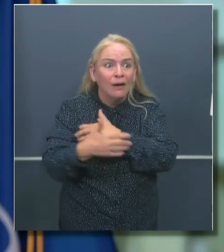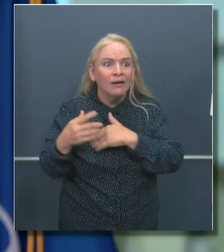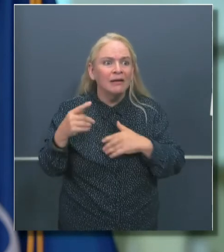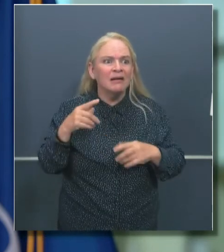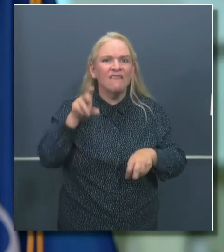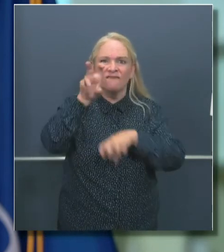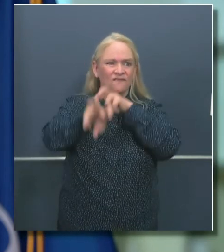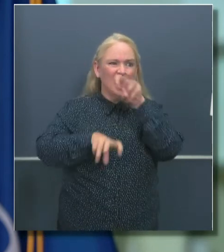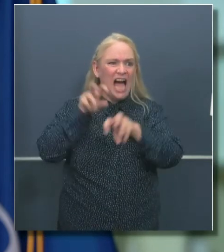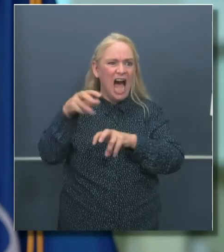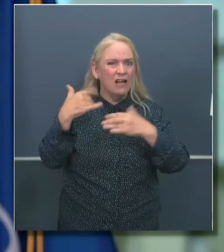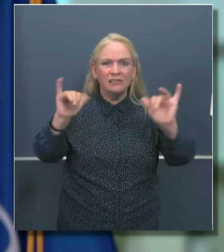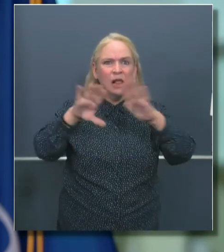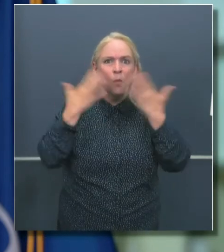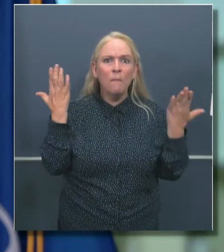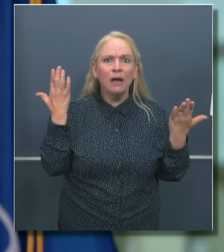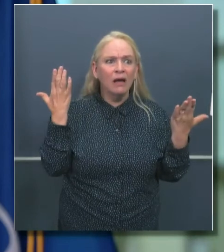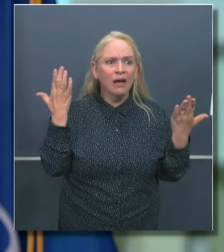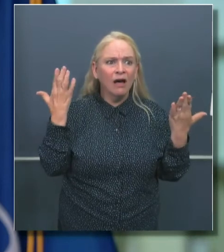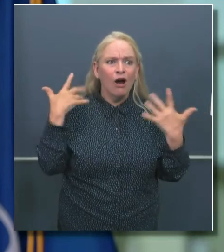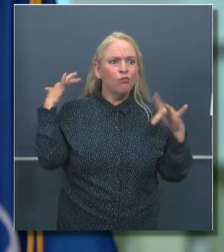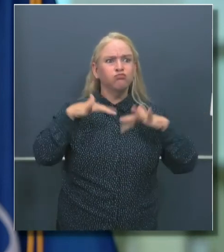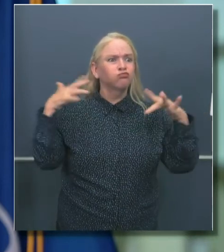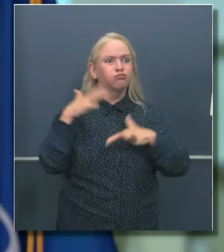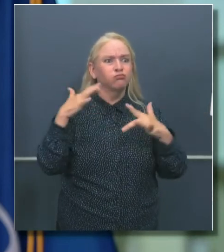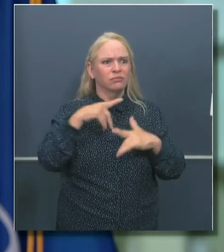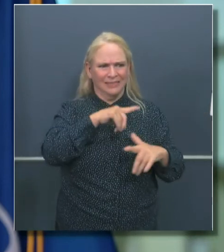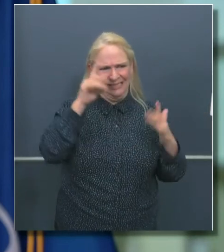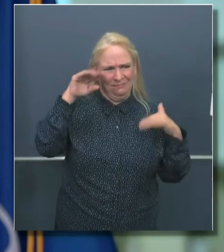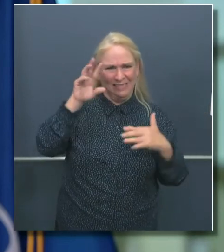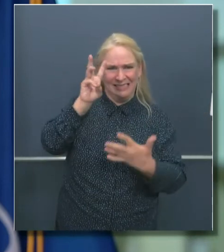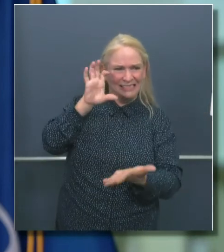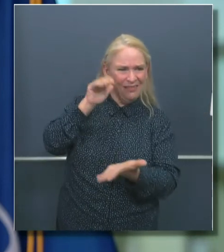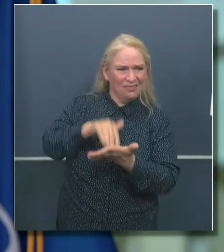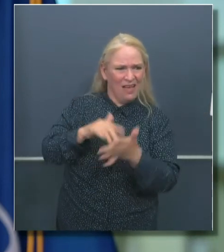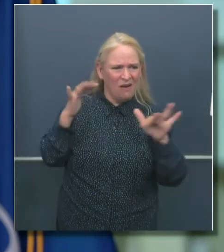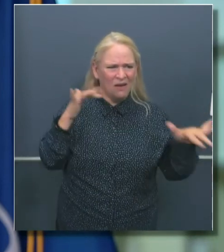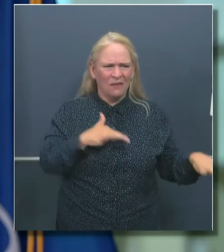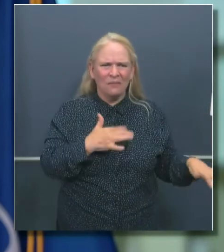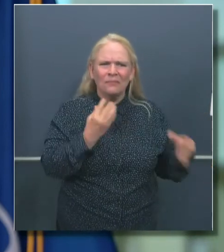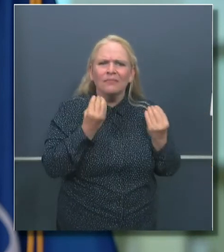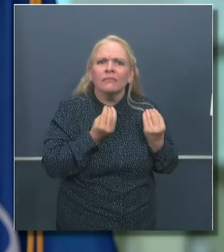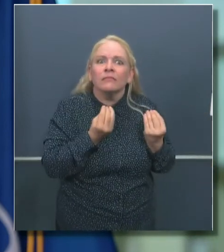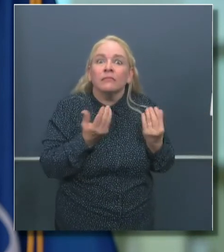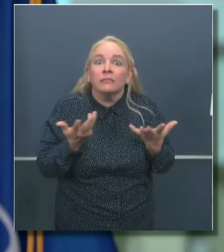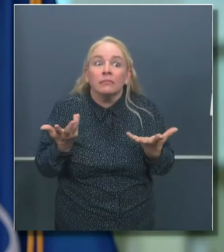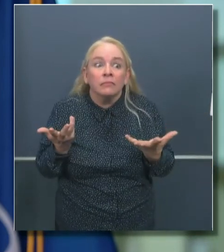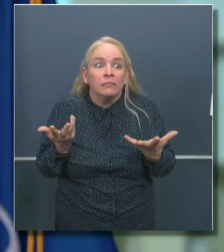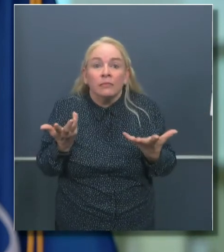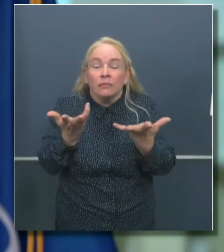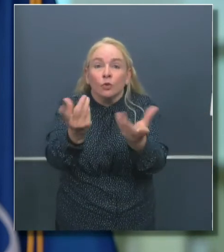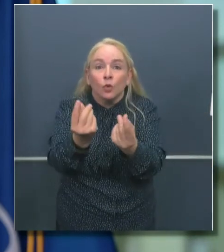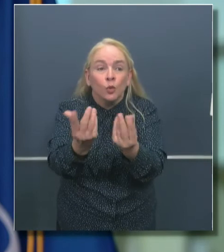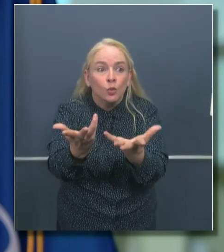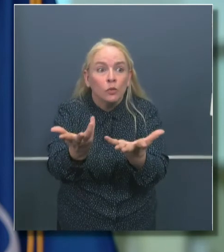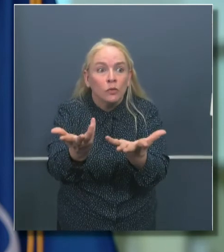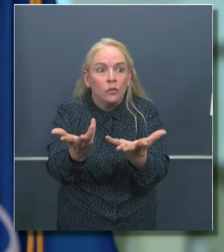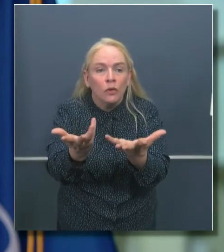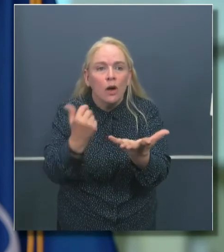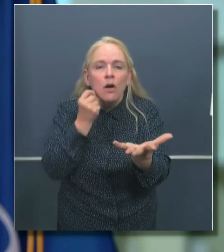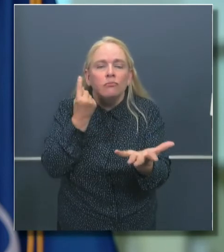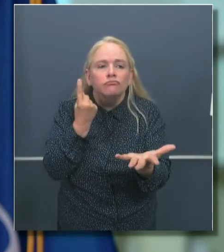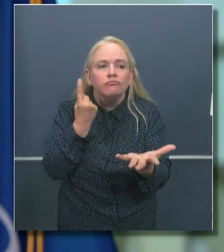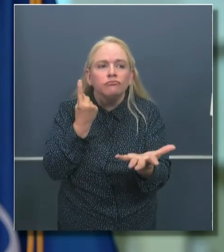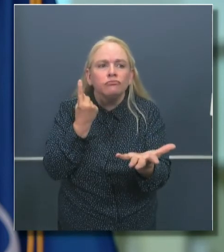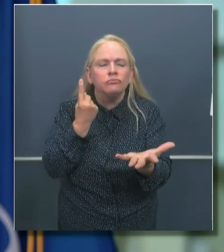going on despite the fact they're expecting 600,000 people to show up there, possibly just a fall